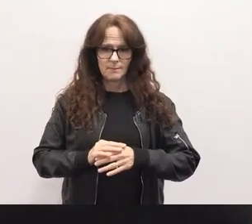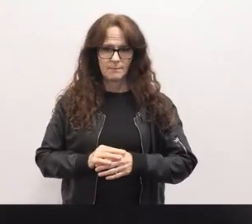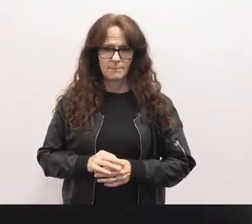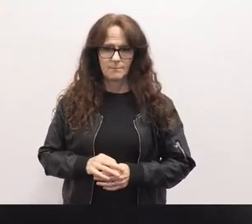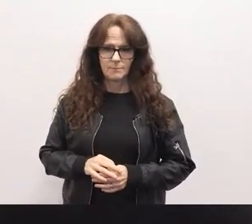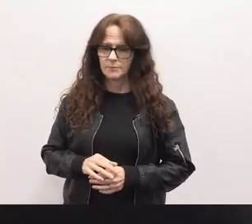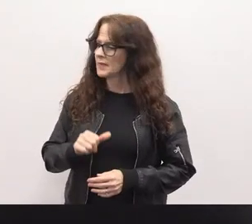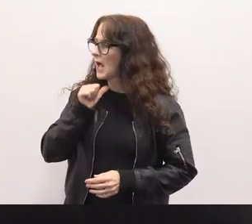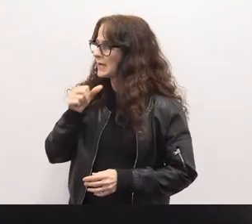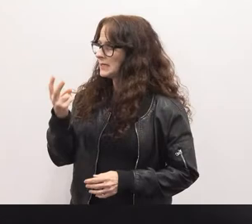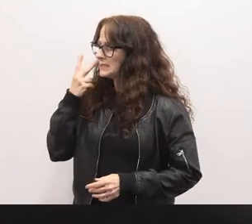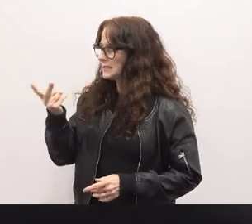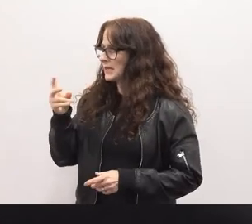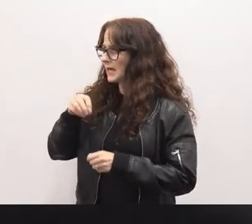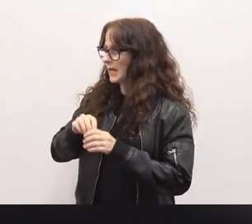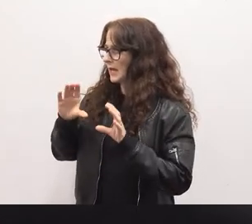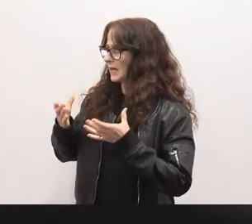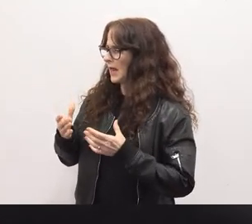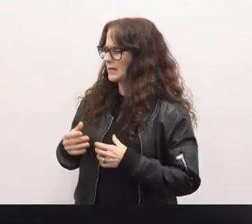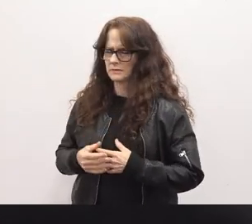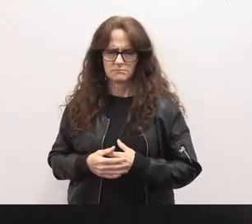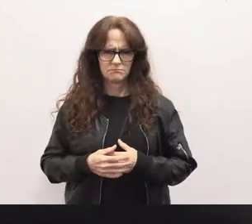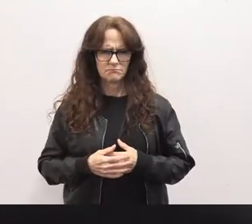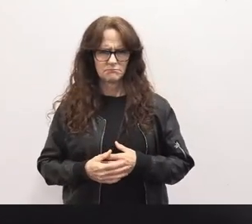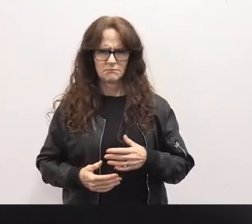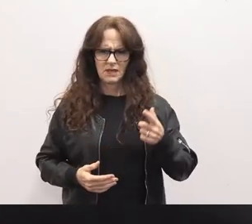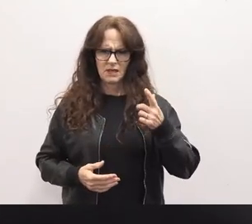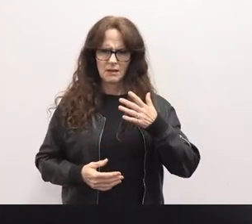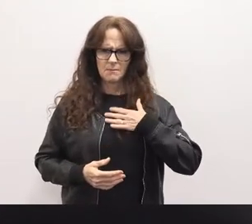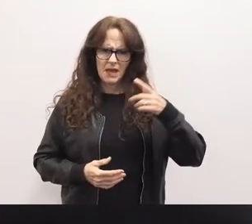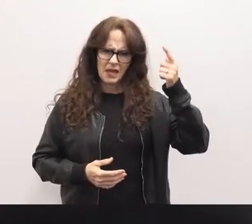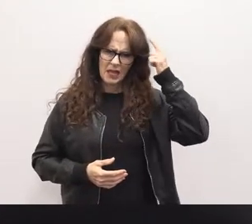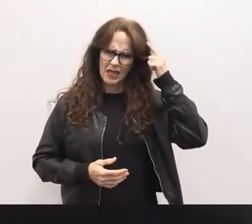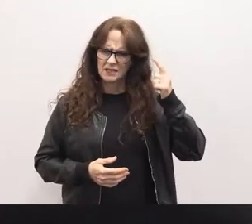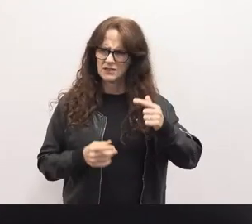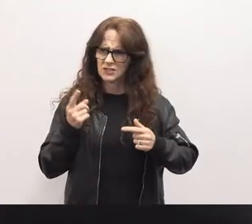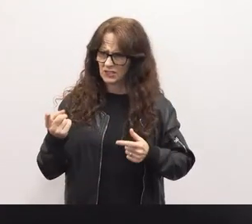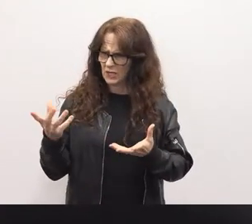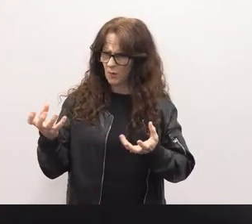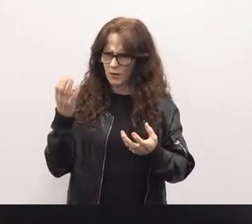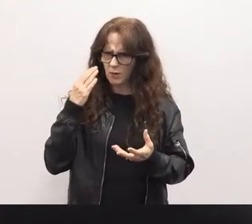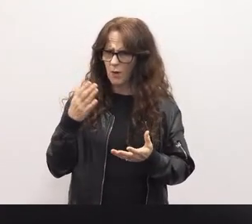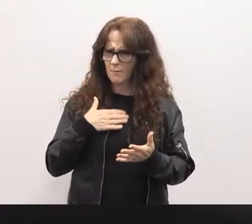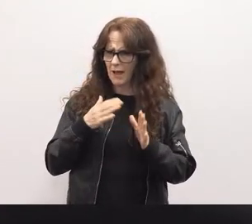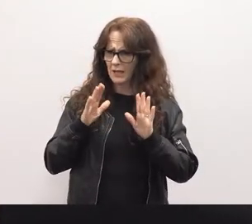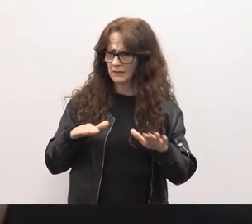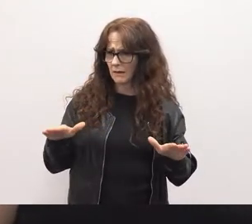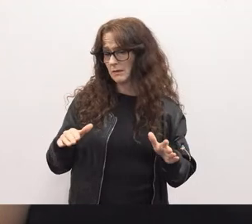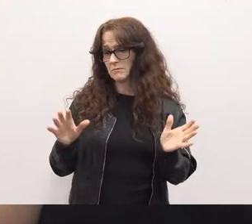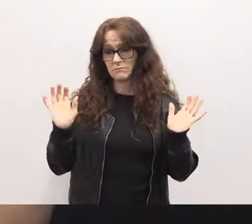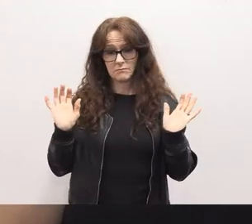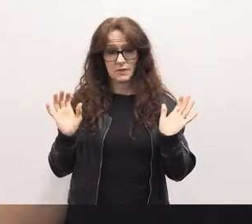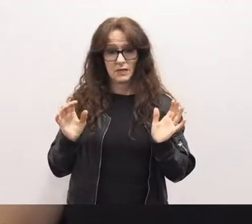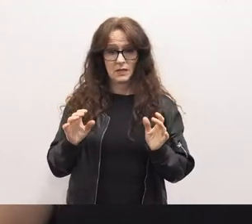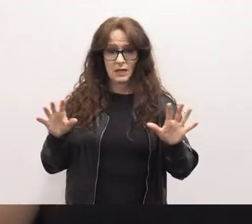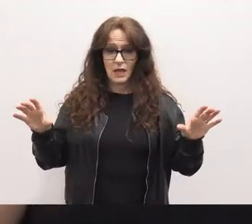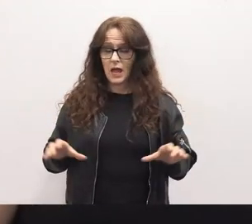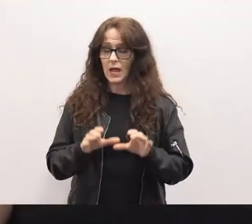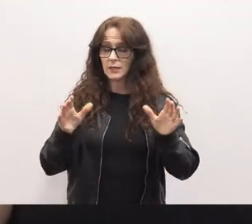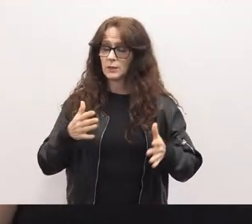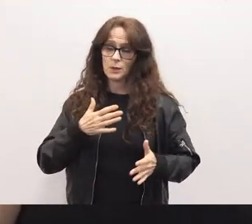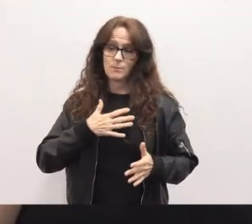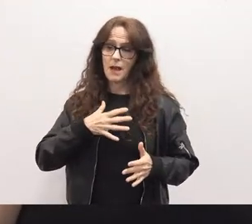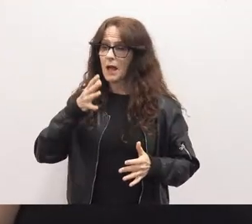did not see that in the class. In my head, I was thinking, does the teacher want to know my child? I guess I conduct my parent-teacher conferences differently